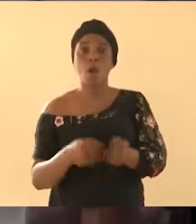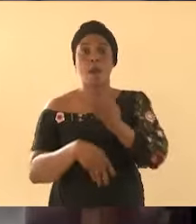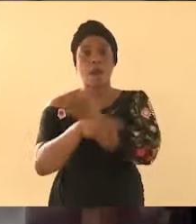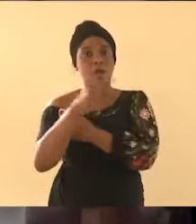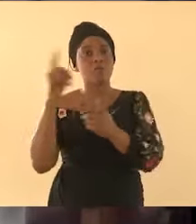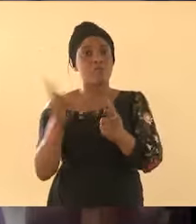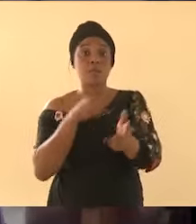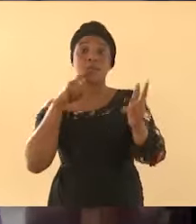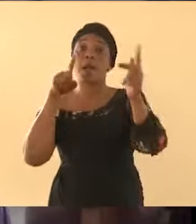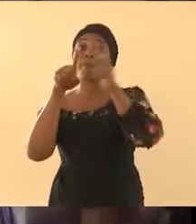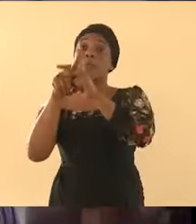That is where God first appeared to who? Moses.